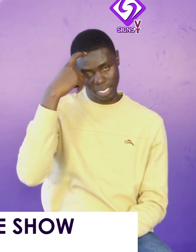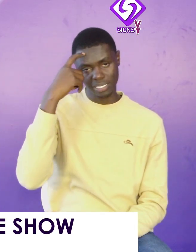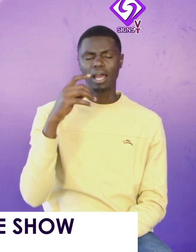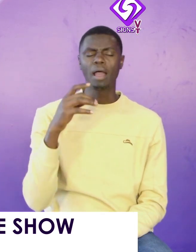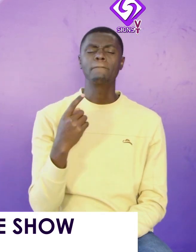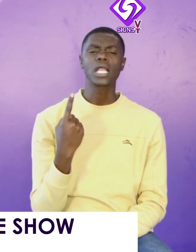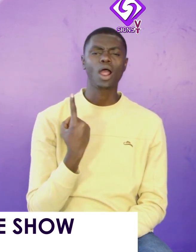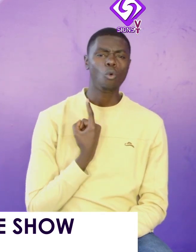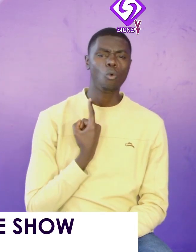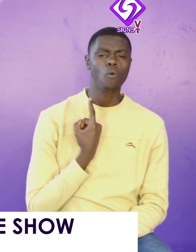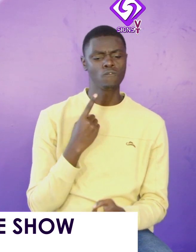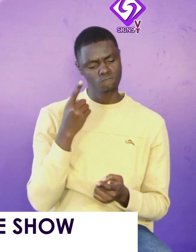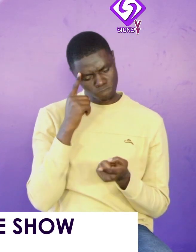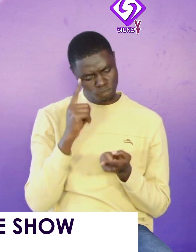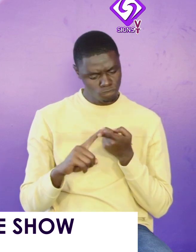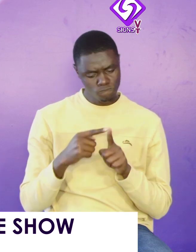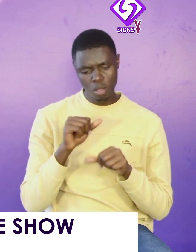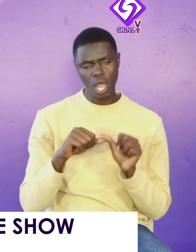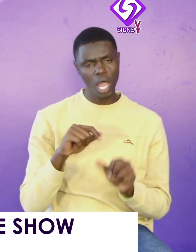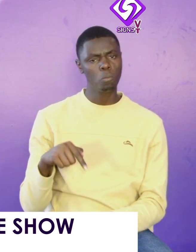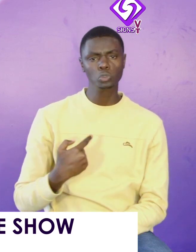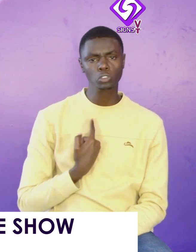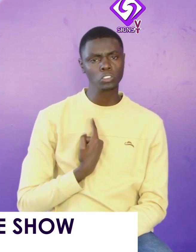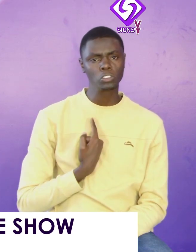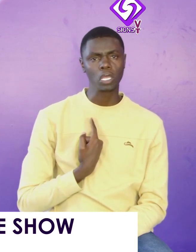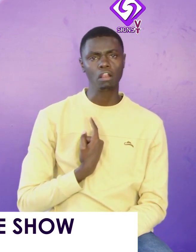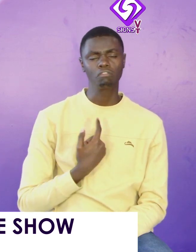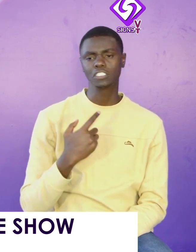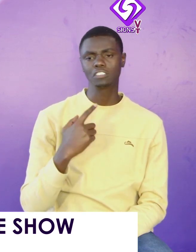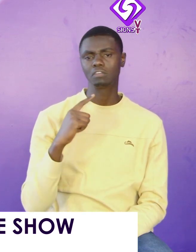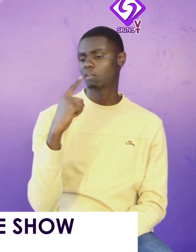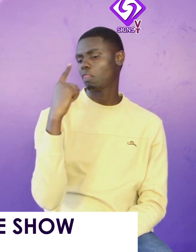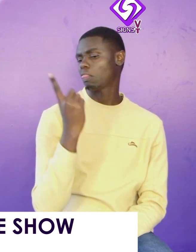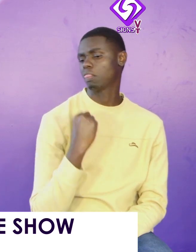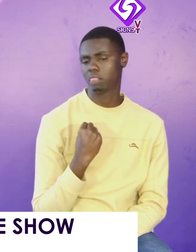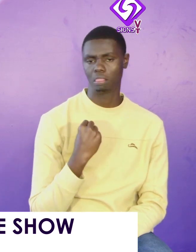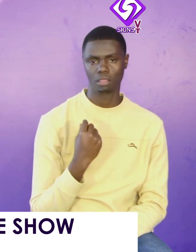alone, thinking about yourself as being so sorry,